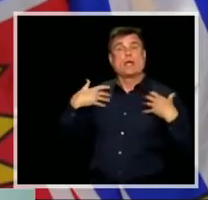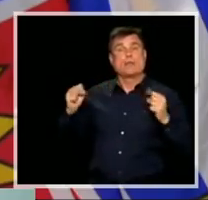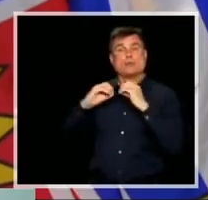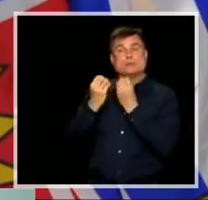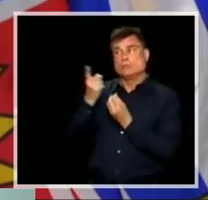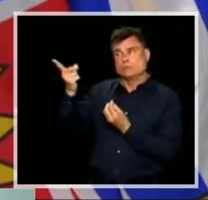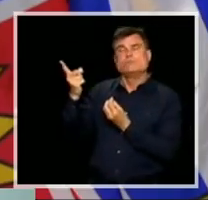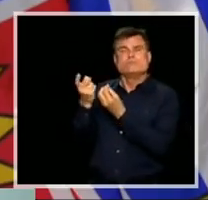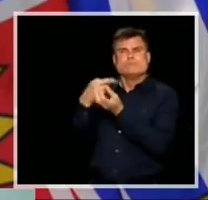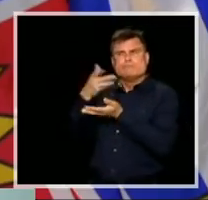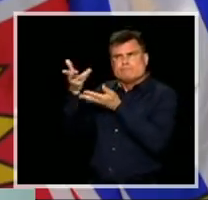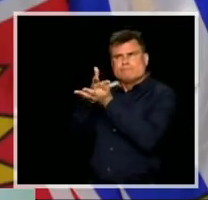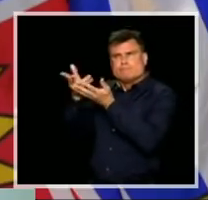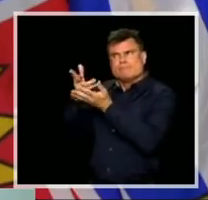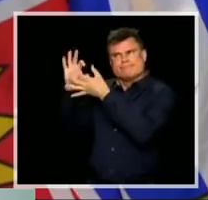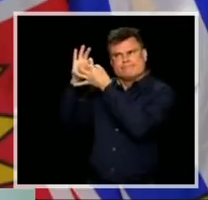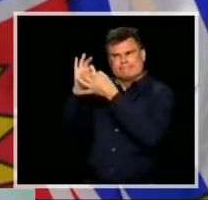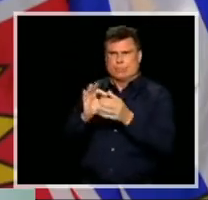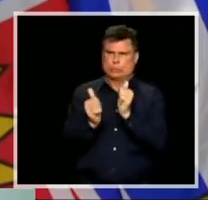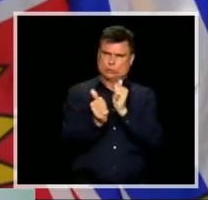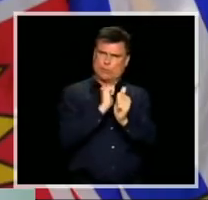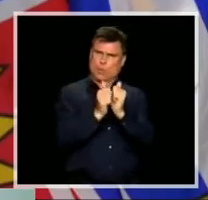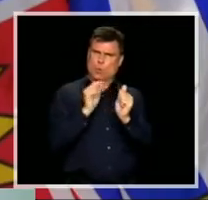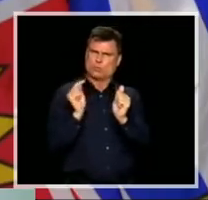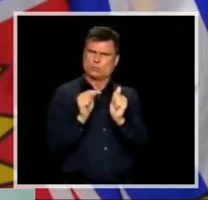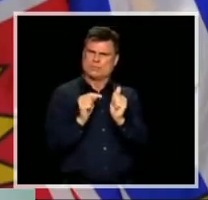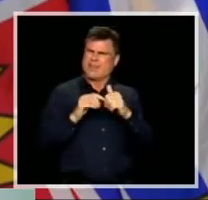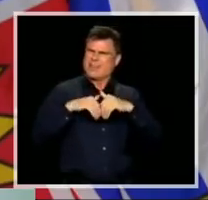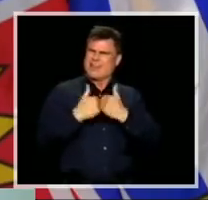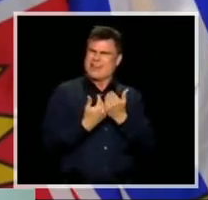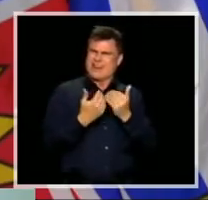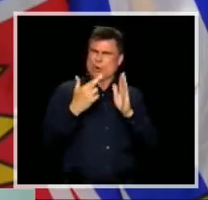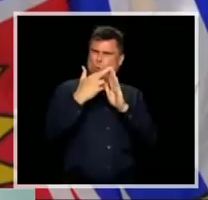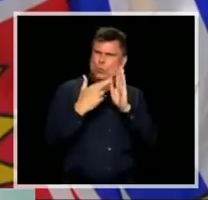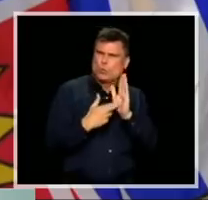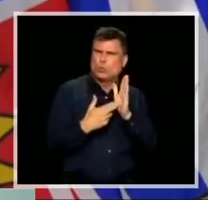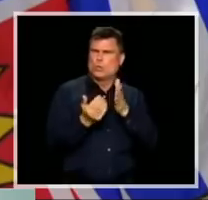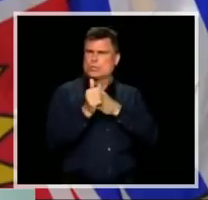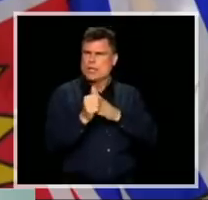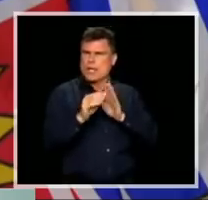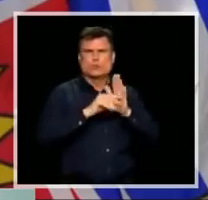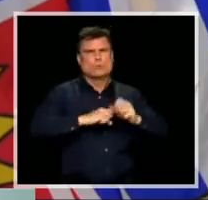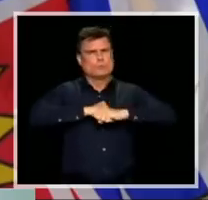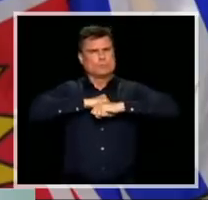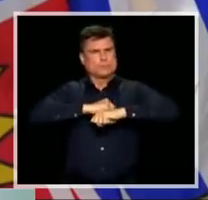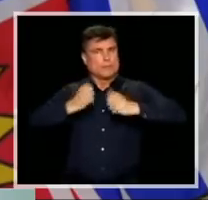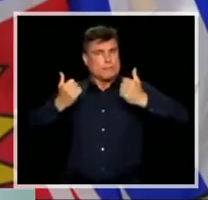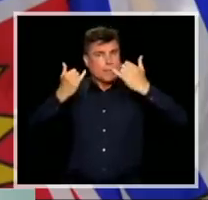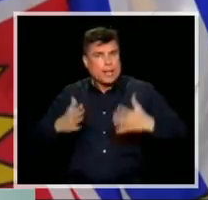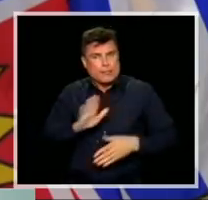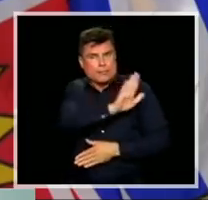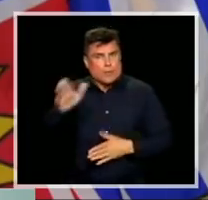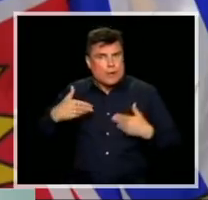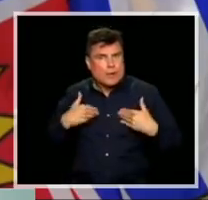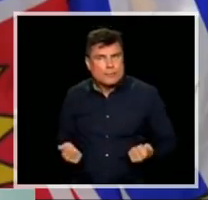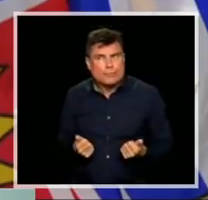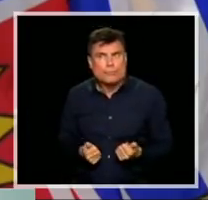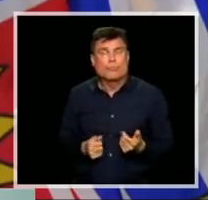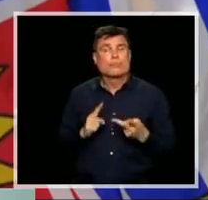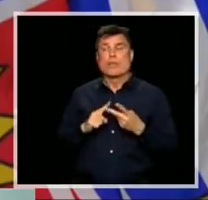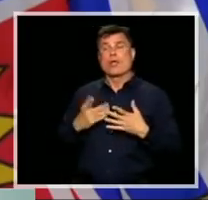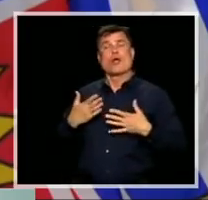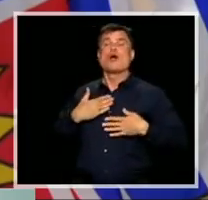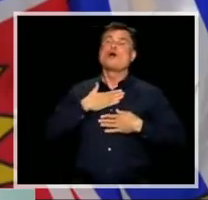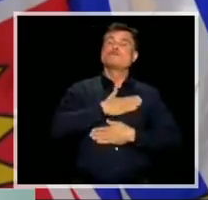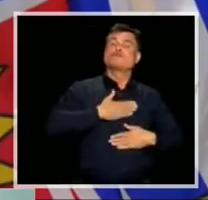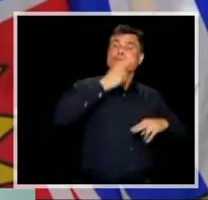It was on U-Picks at farms. U-Pick. And whether whether people will be able to go, now that the bounty is